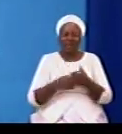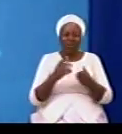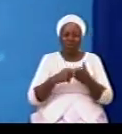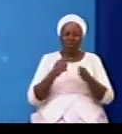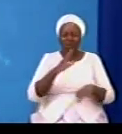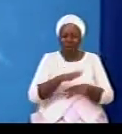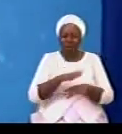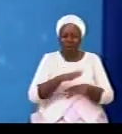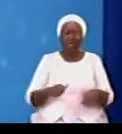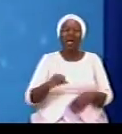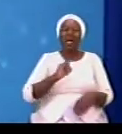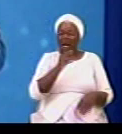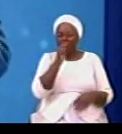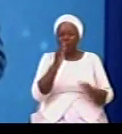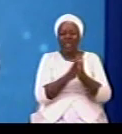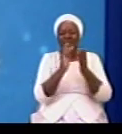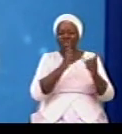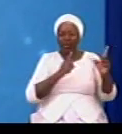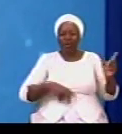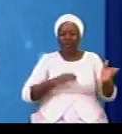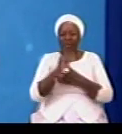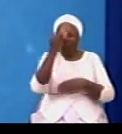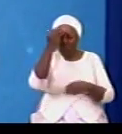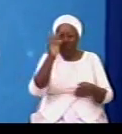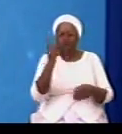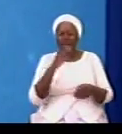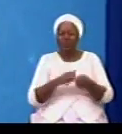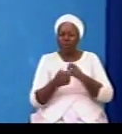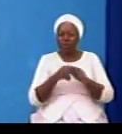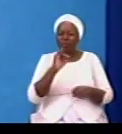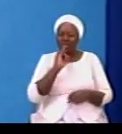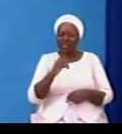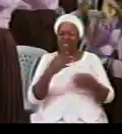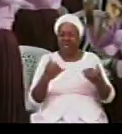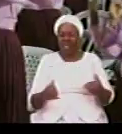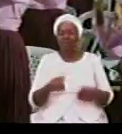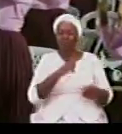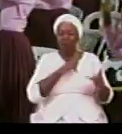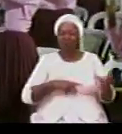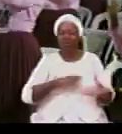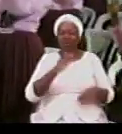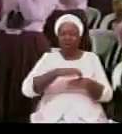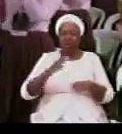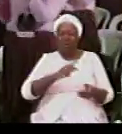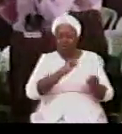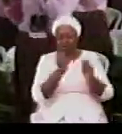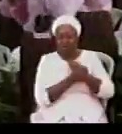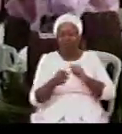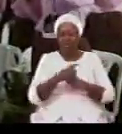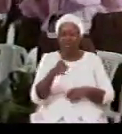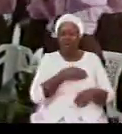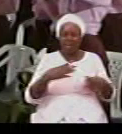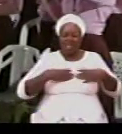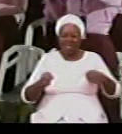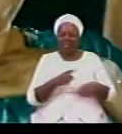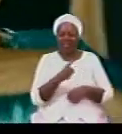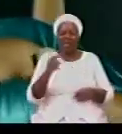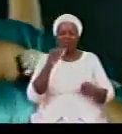are. Touch them, transform them, heal them in Jesus' name. I pray now